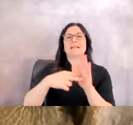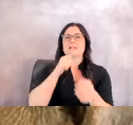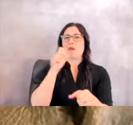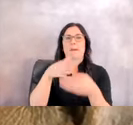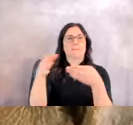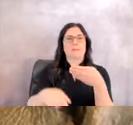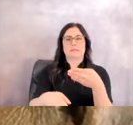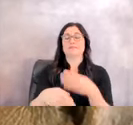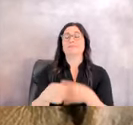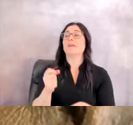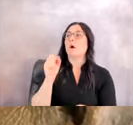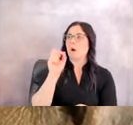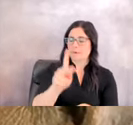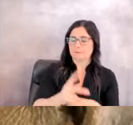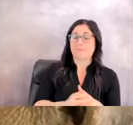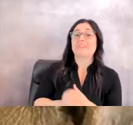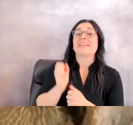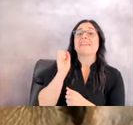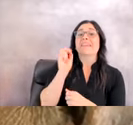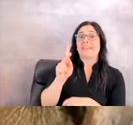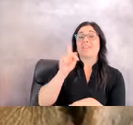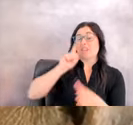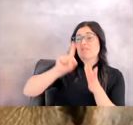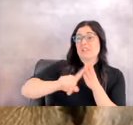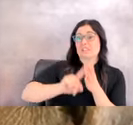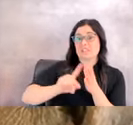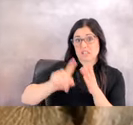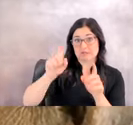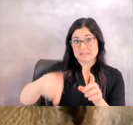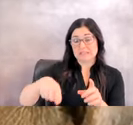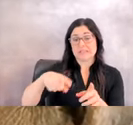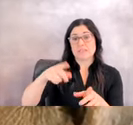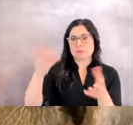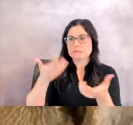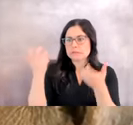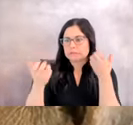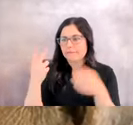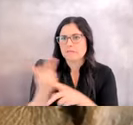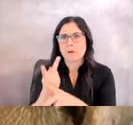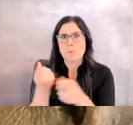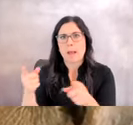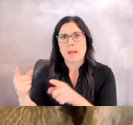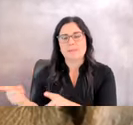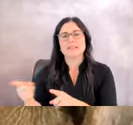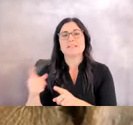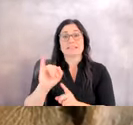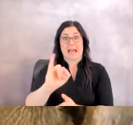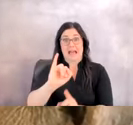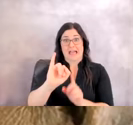if it was going to take some amount of time for an investigation to occur to kind of get to the bottom and resolve it,